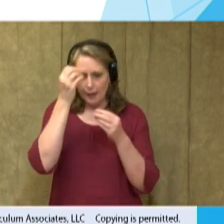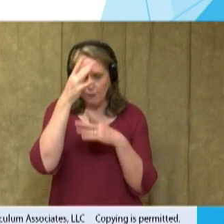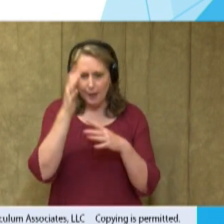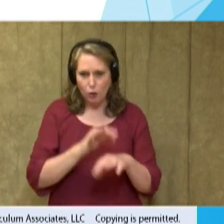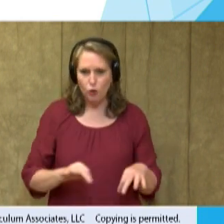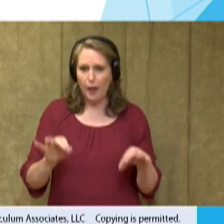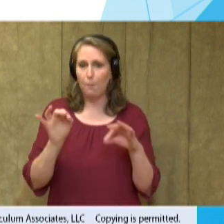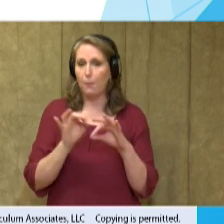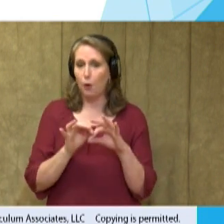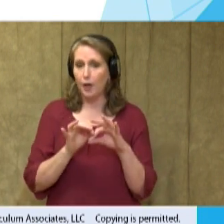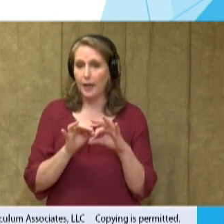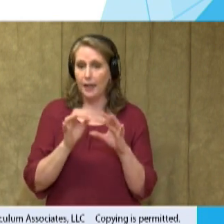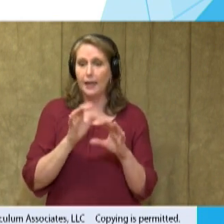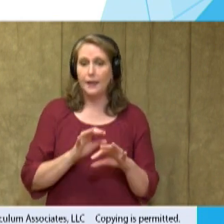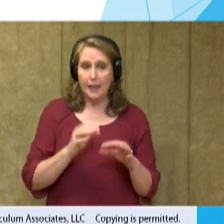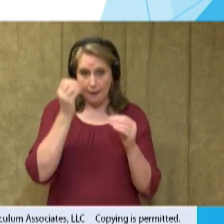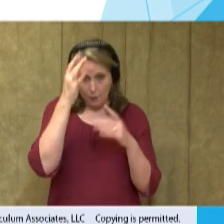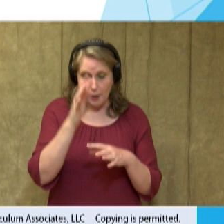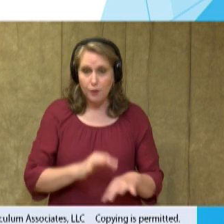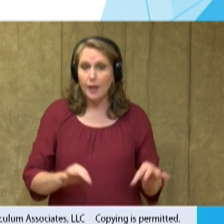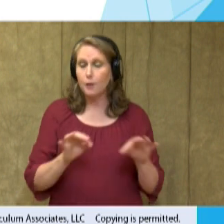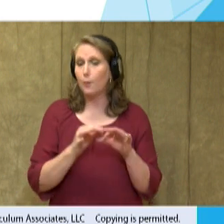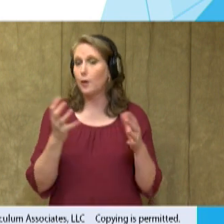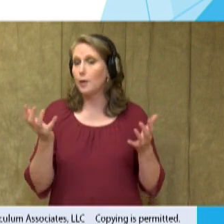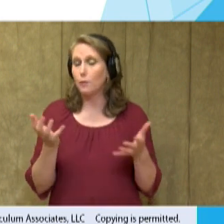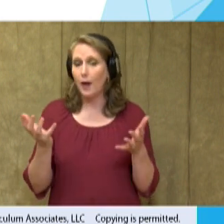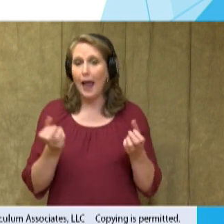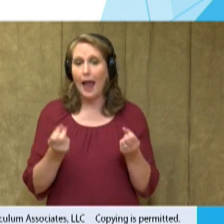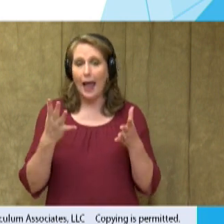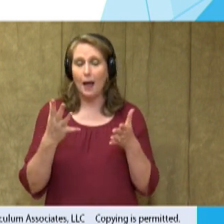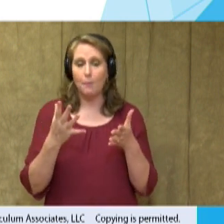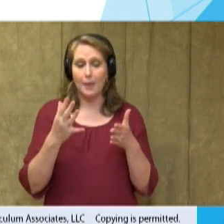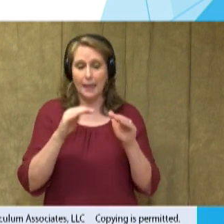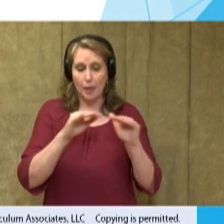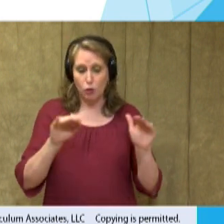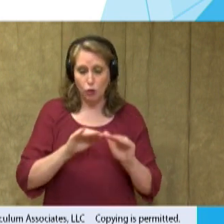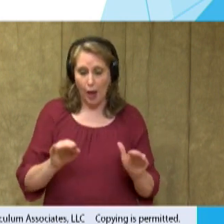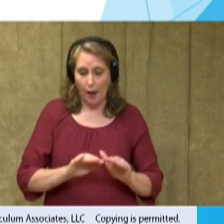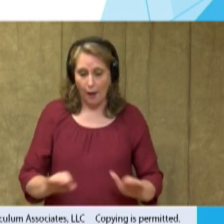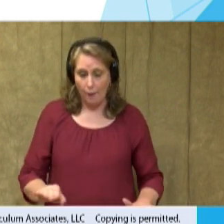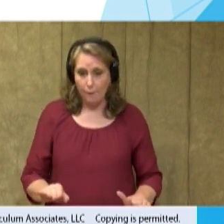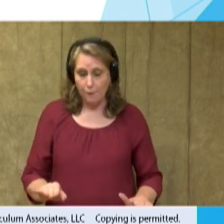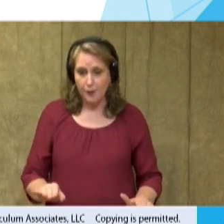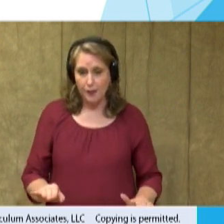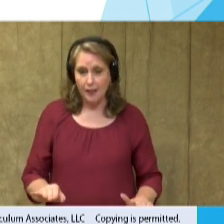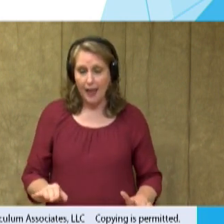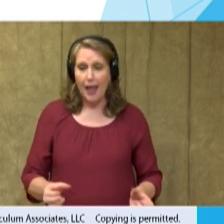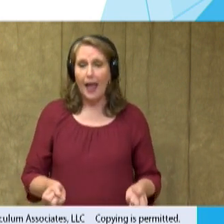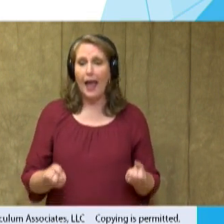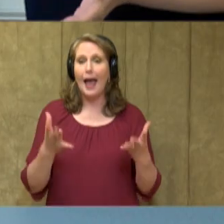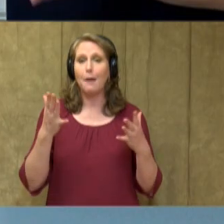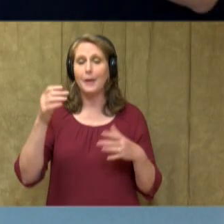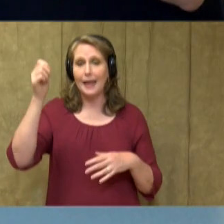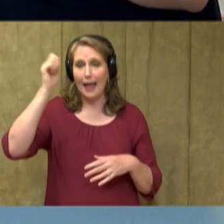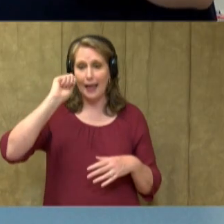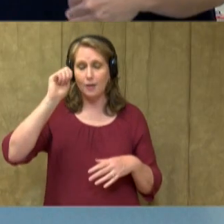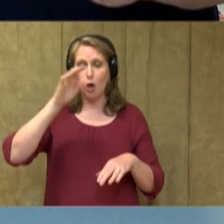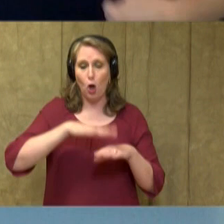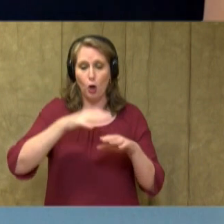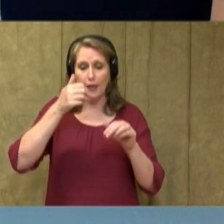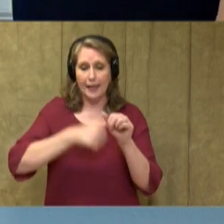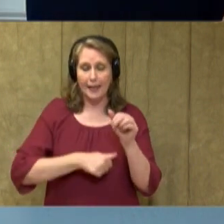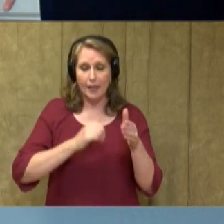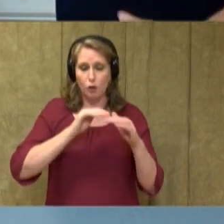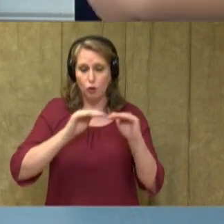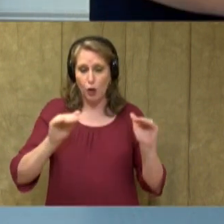important? Well, the information that's important is to know how many shelves there are and how many hats are on